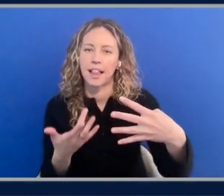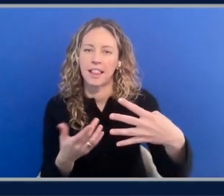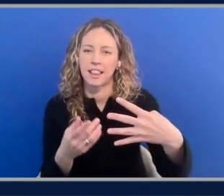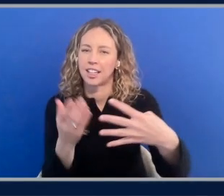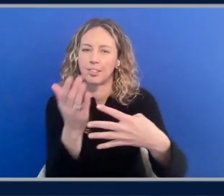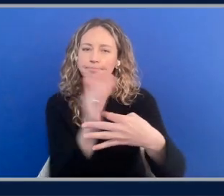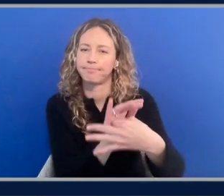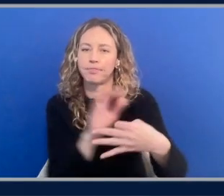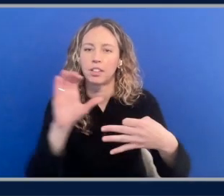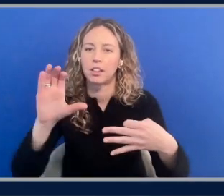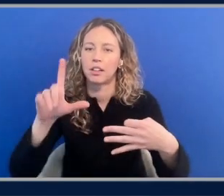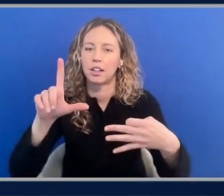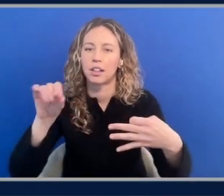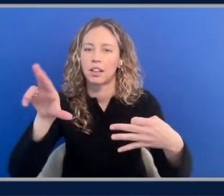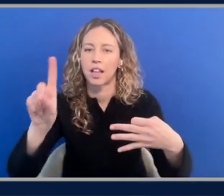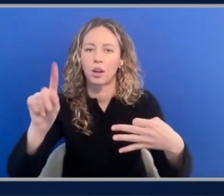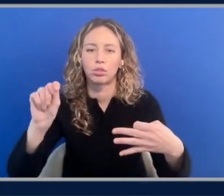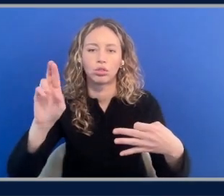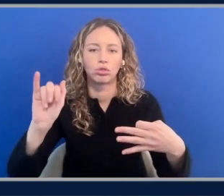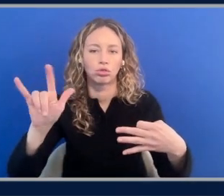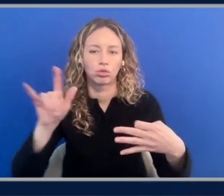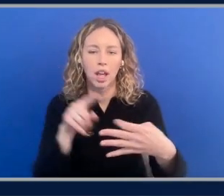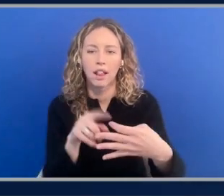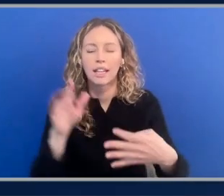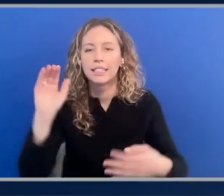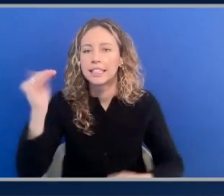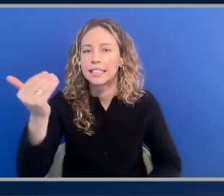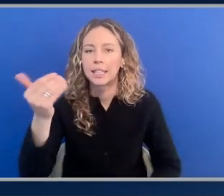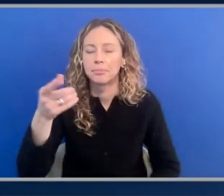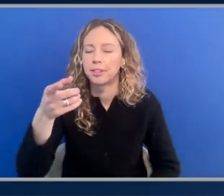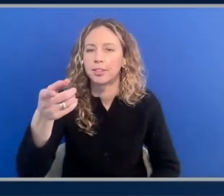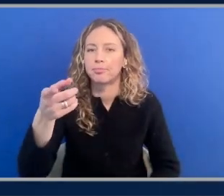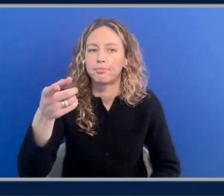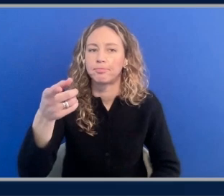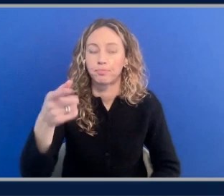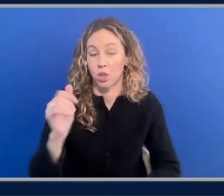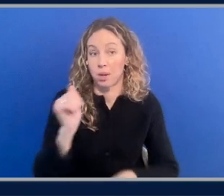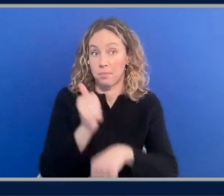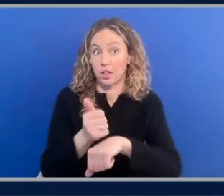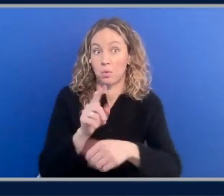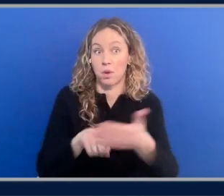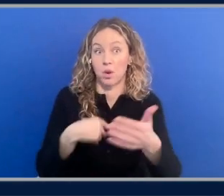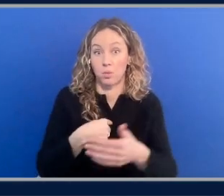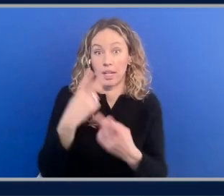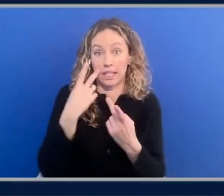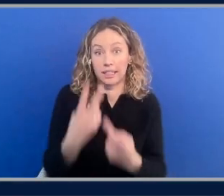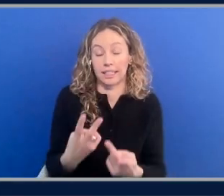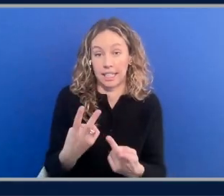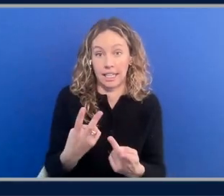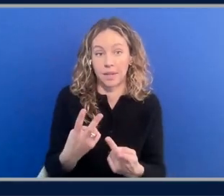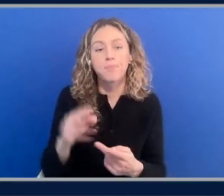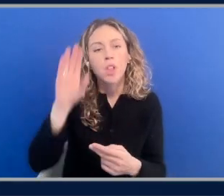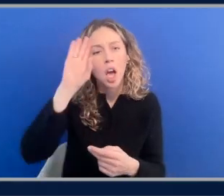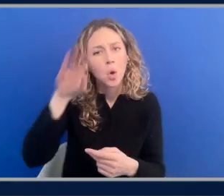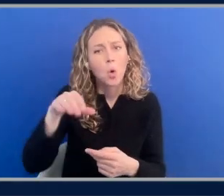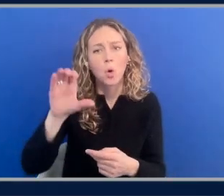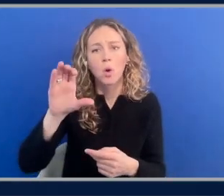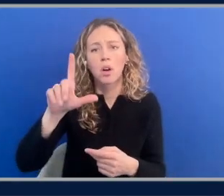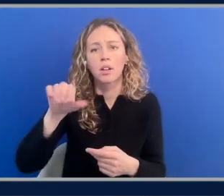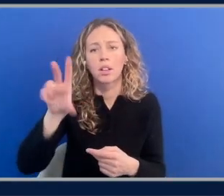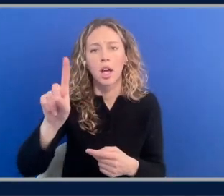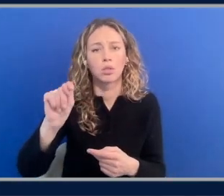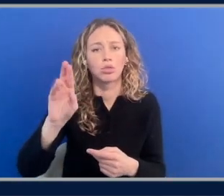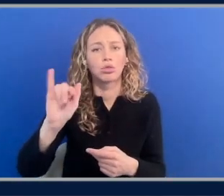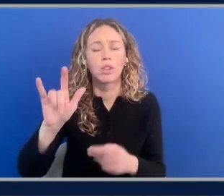CloudTrail. CloudTrail specifically looks like one that, based on what we're seeing here, I know it's a great way to view and